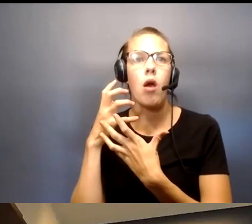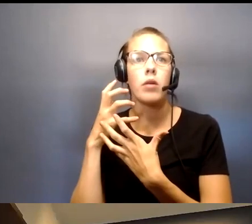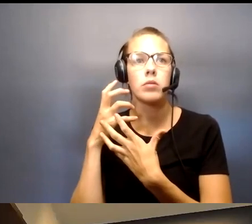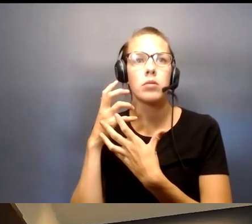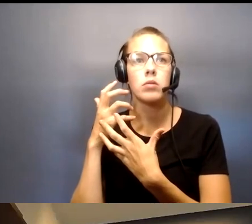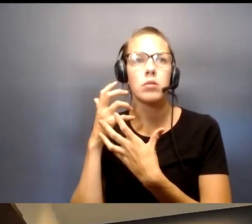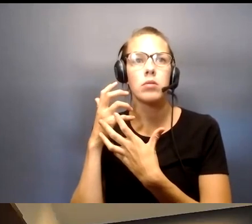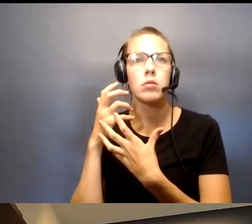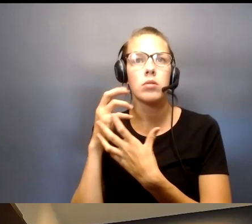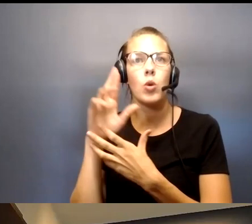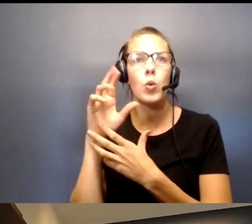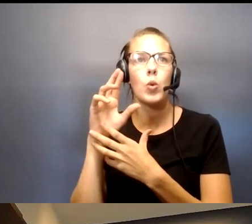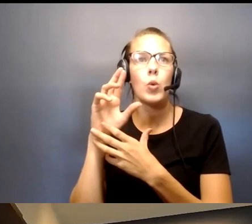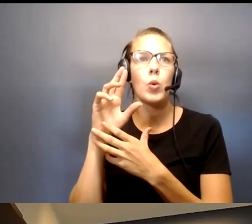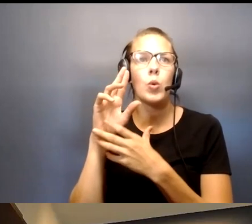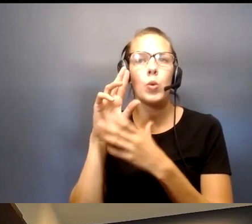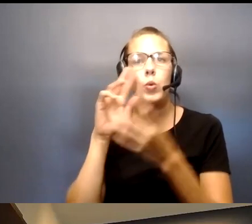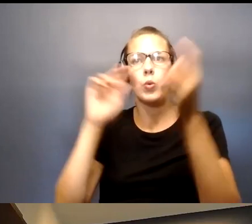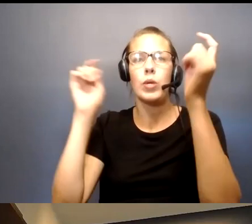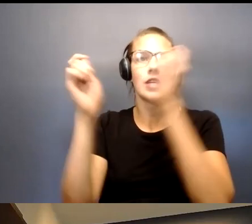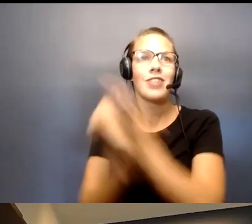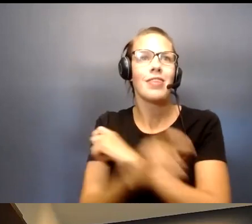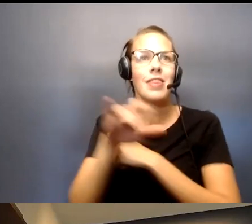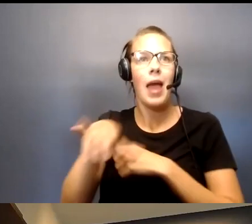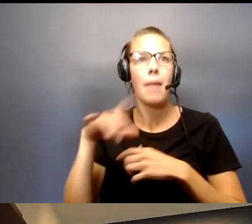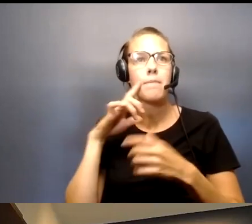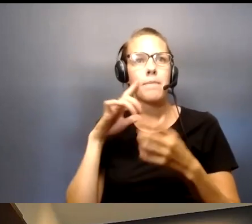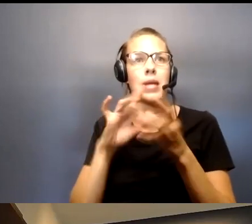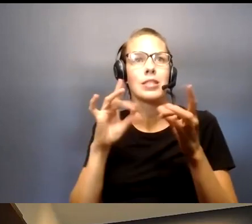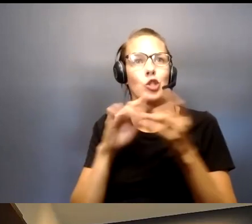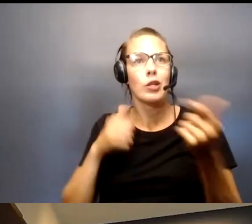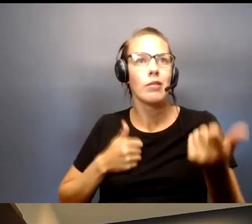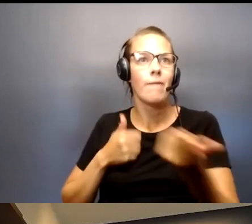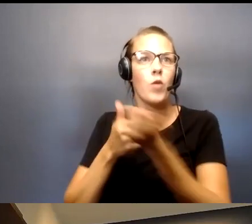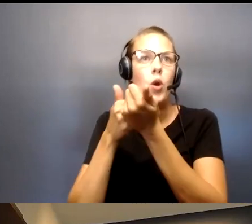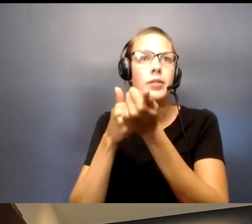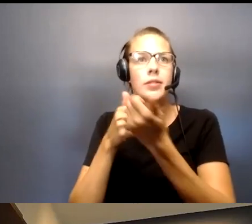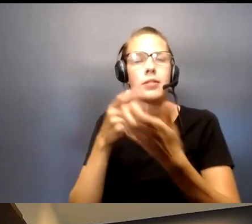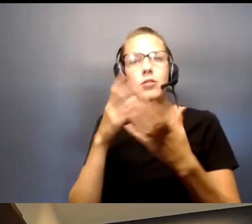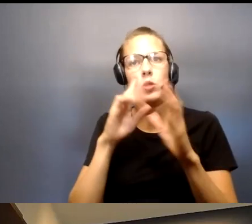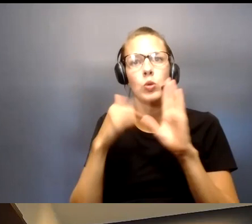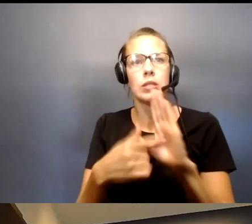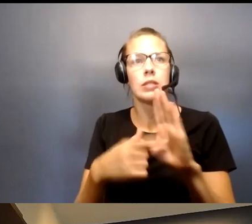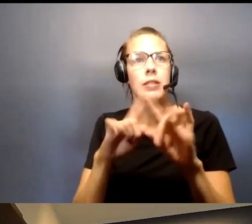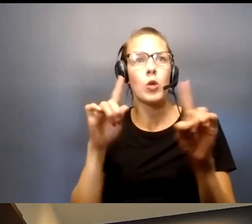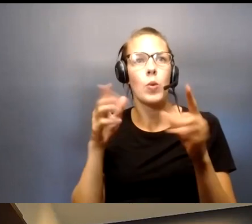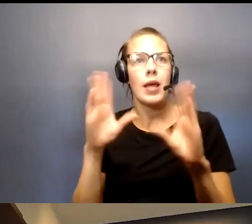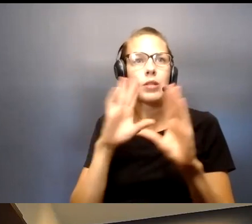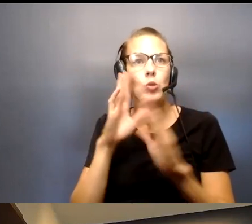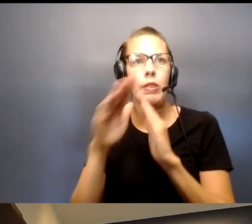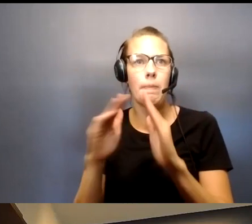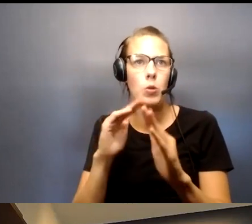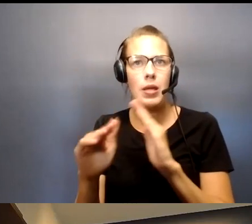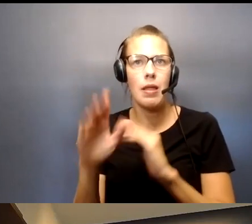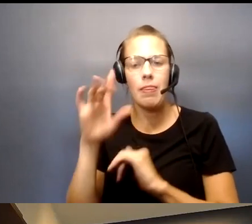to reinvent that messaging, reinforce that messaging, and deliver it in other ways to the community. I think